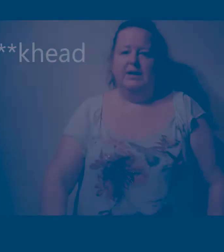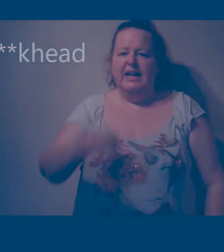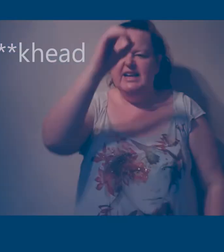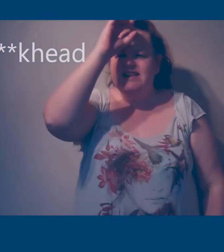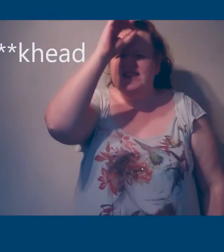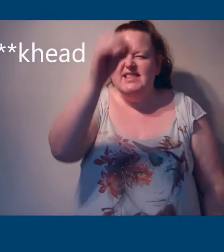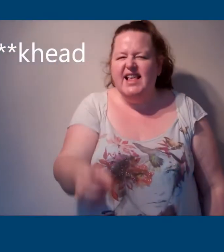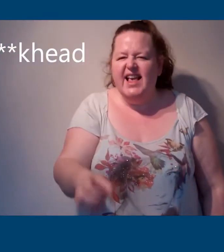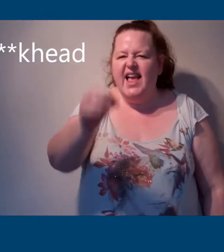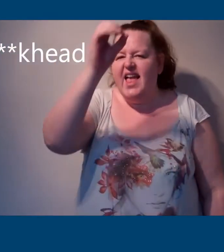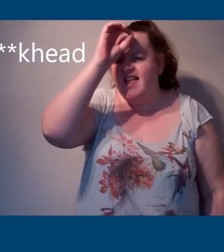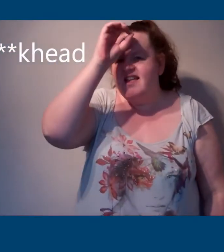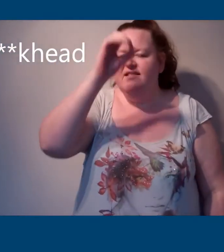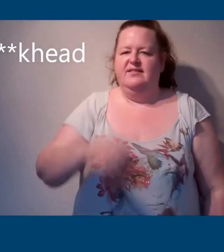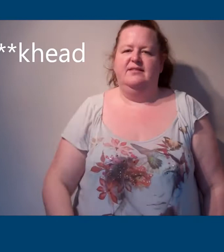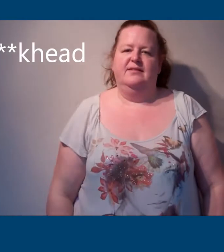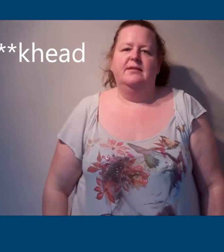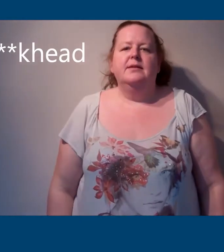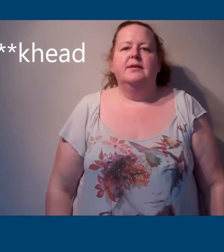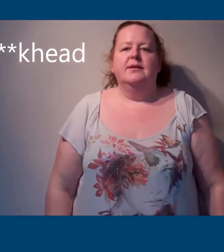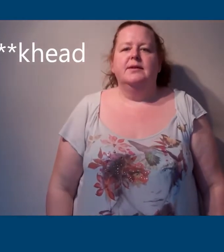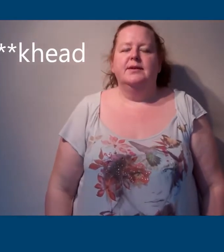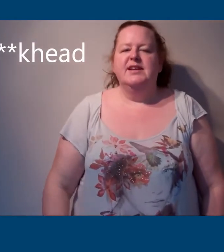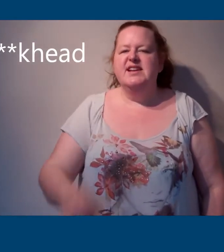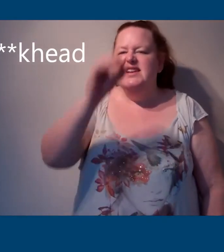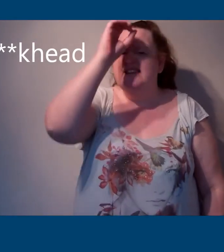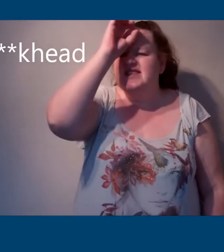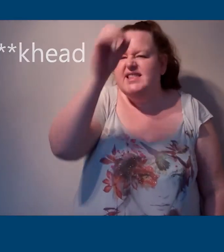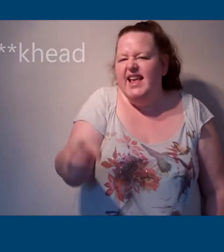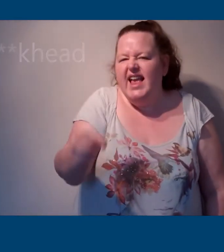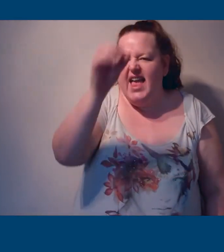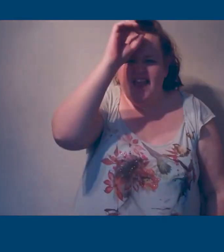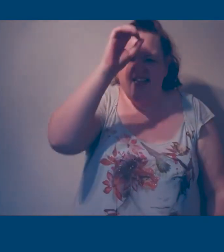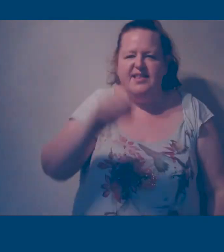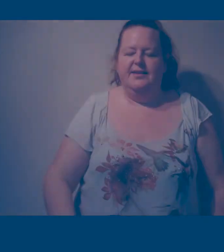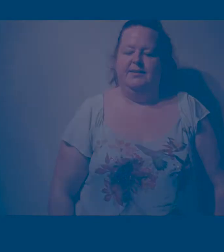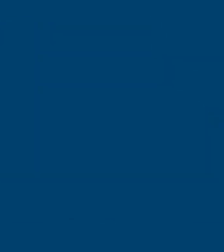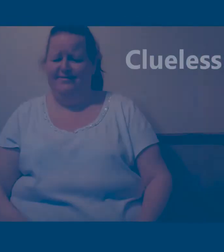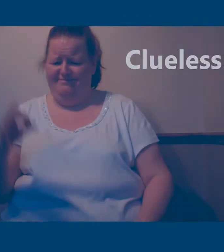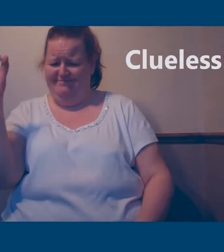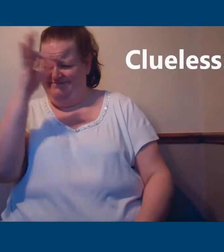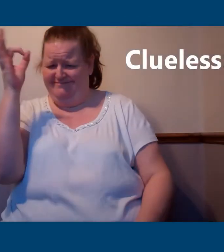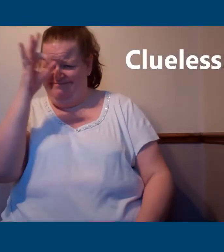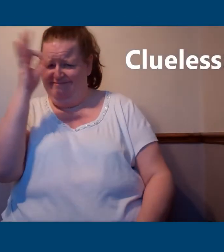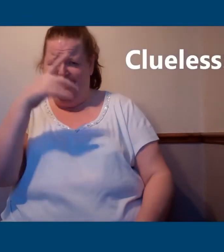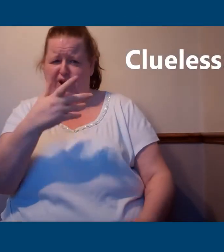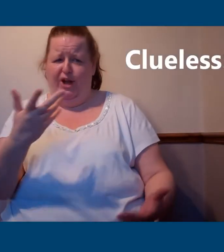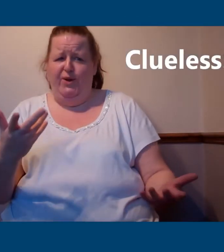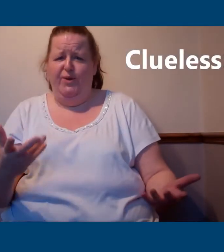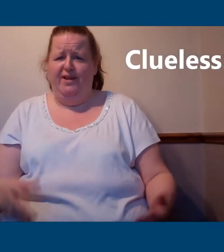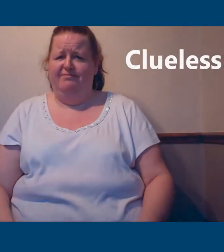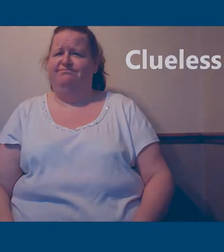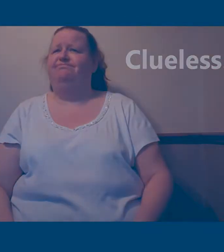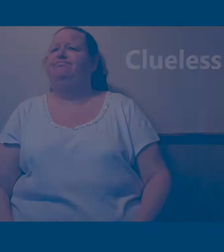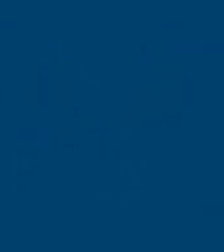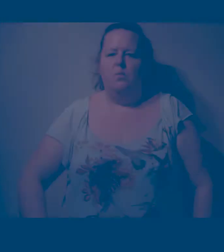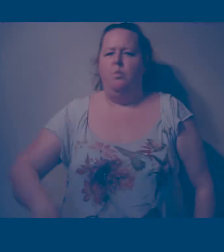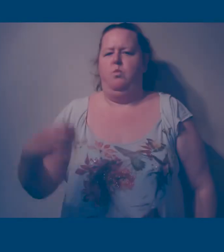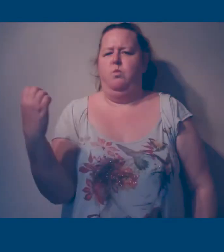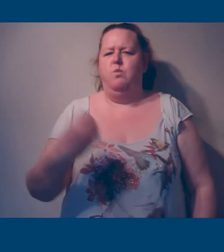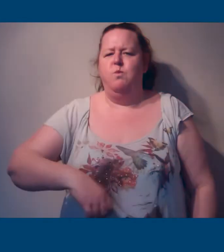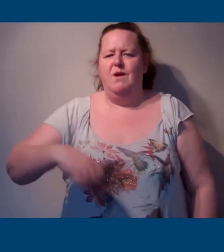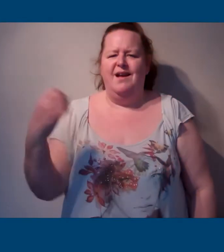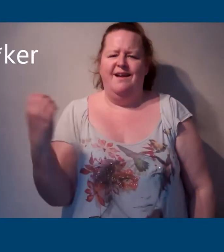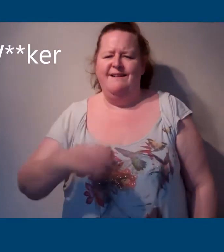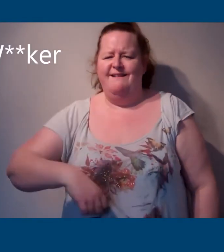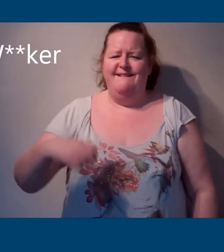mixing, you gotta own up to that. So I just want folks to know that. Paid for our dinner, and we